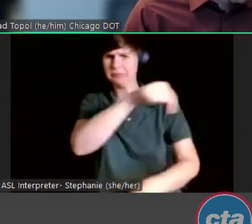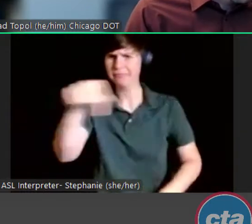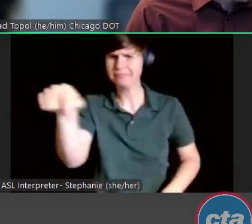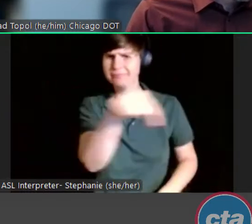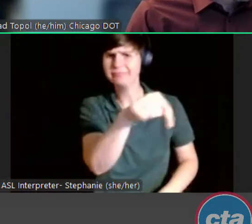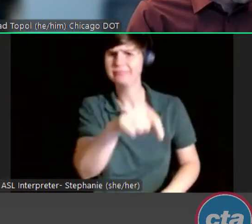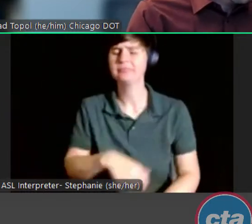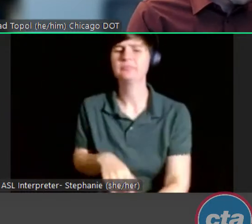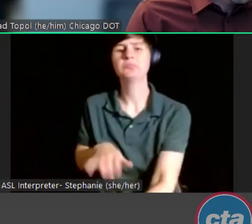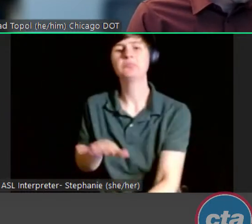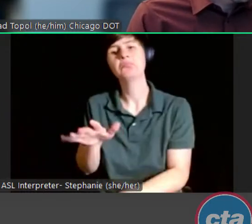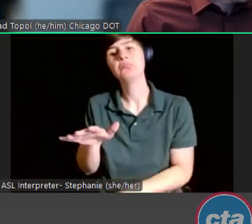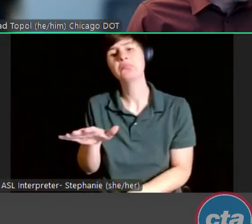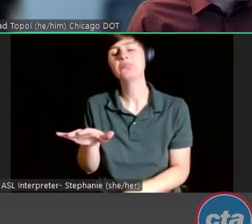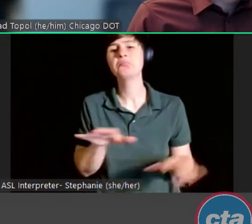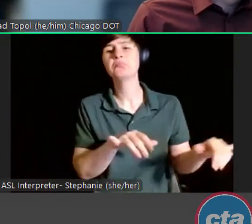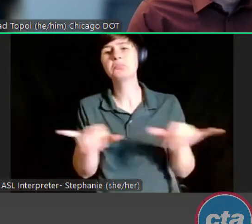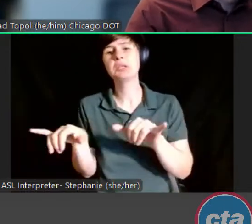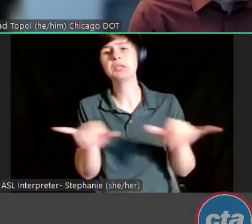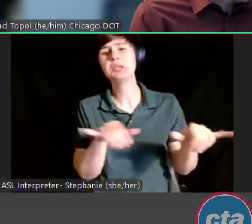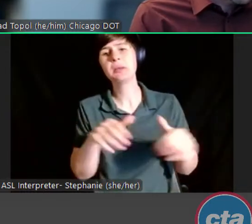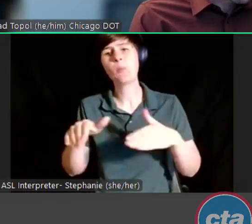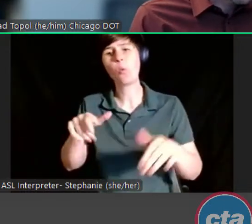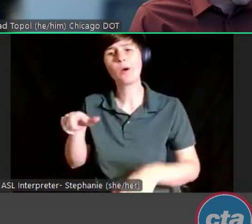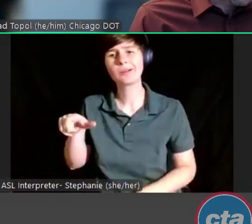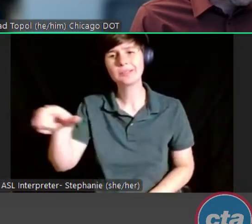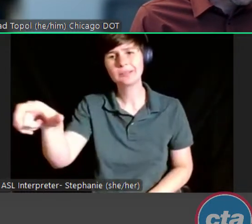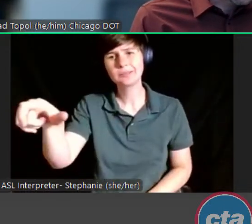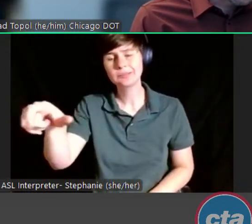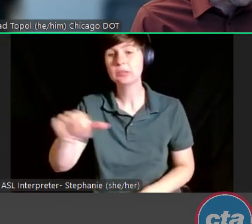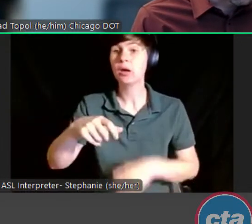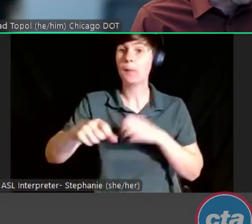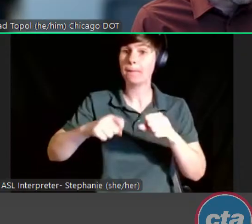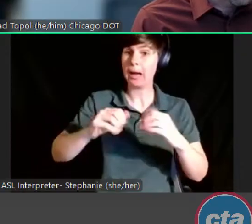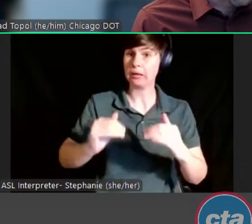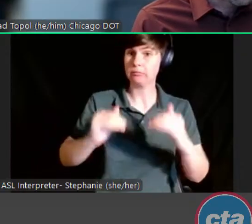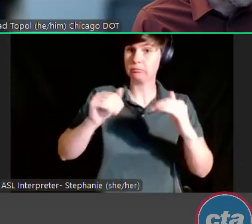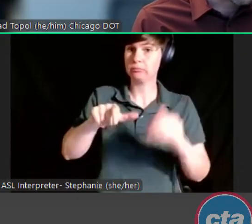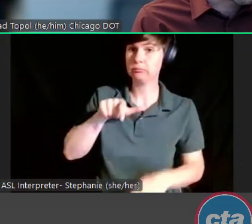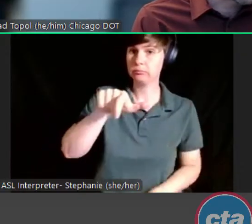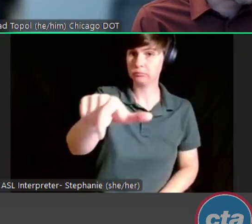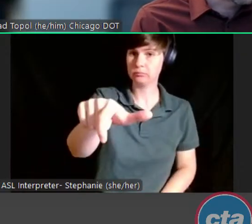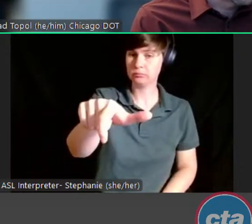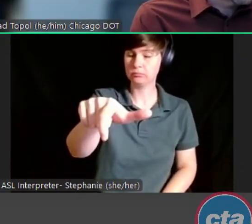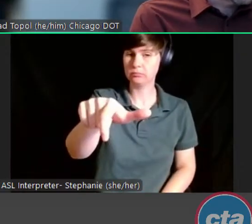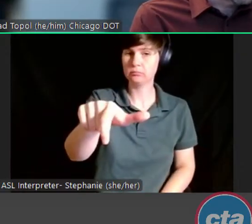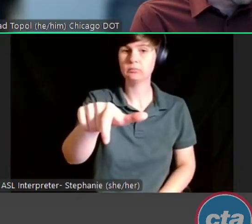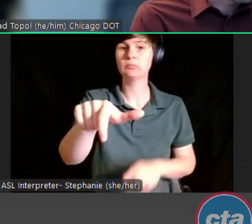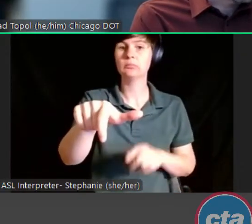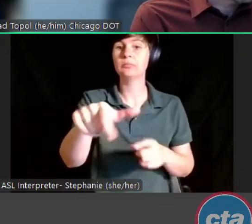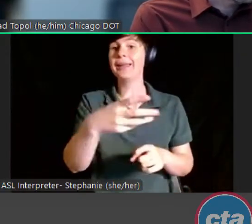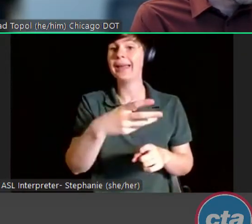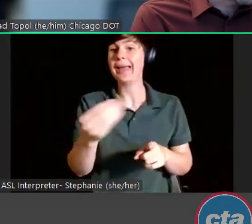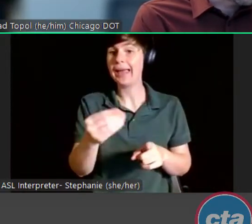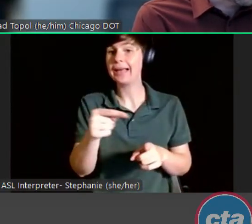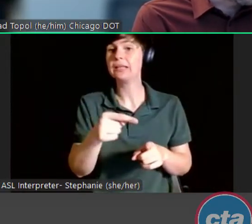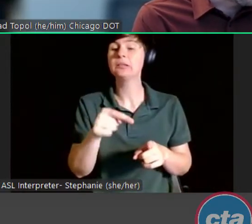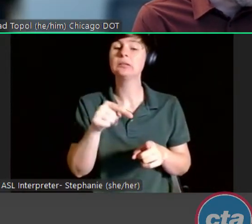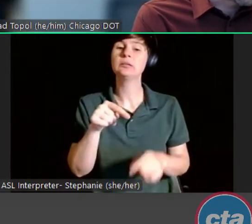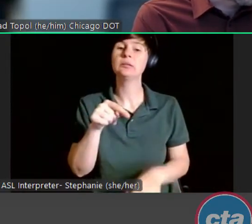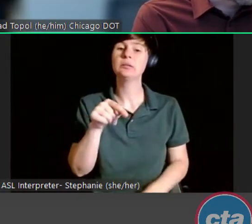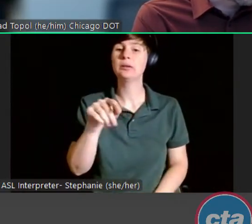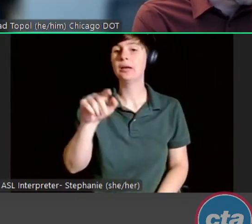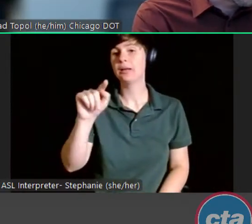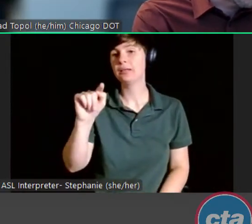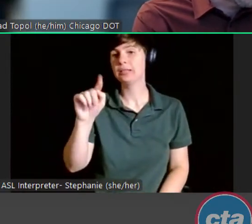sidewalk and a raised bike lane at sidewalk level next to it, but between that space, we have additional these